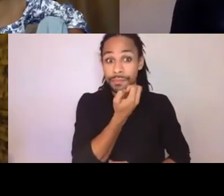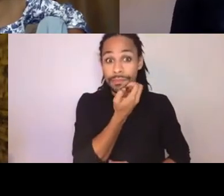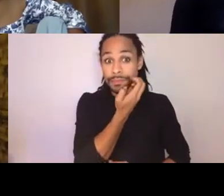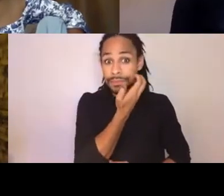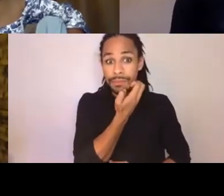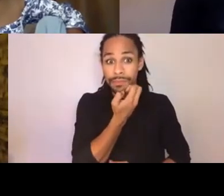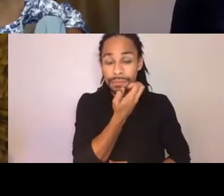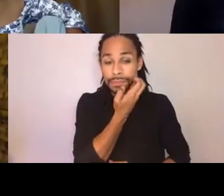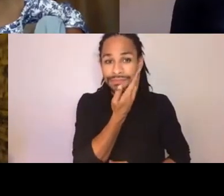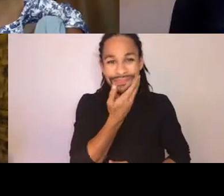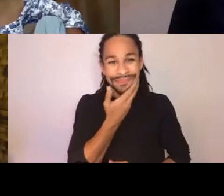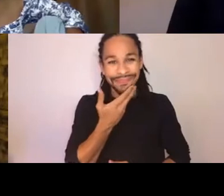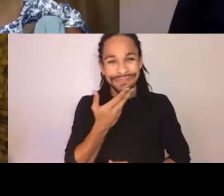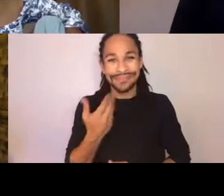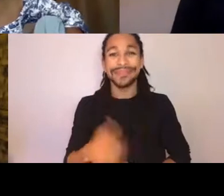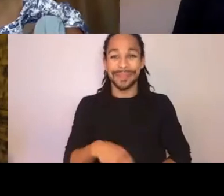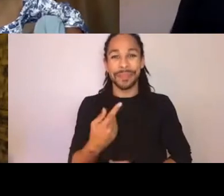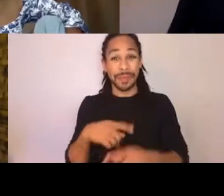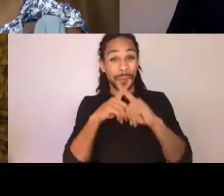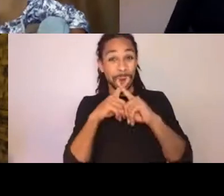You're muted. Sorry.